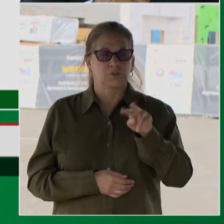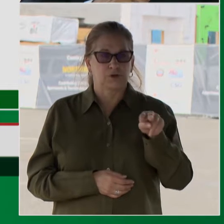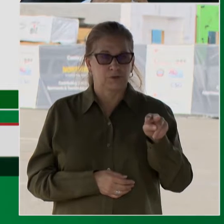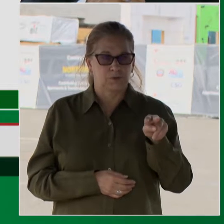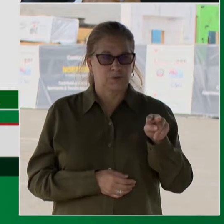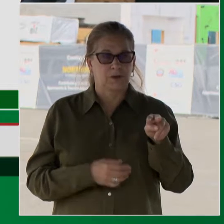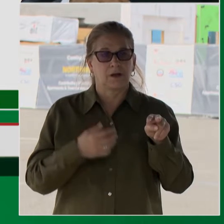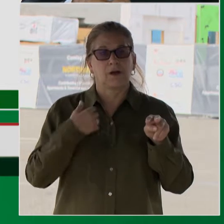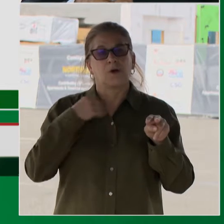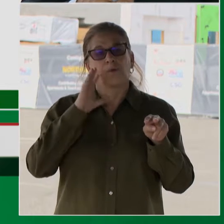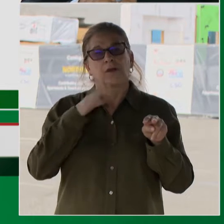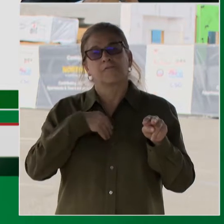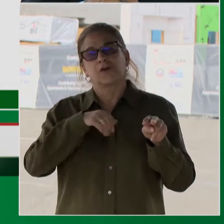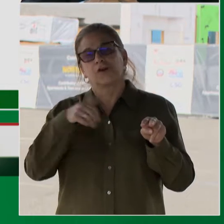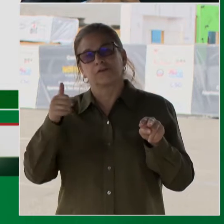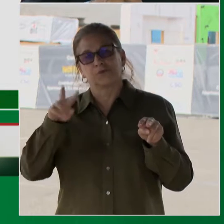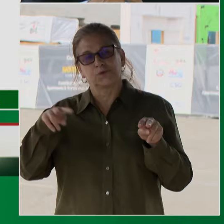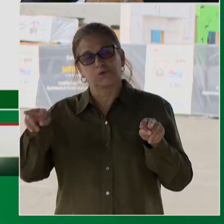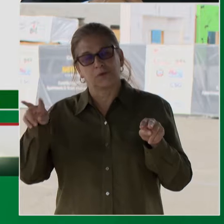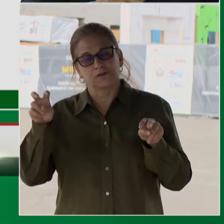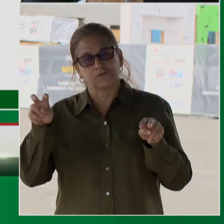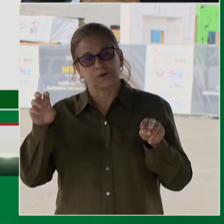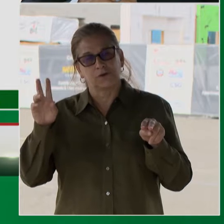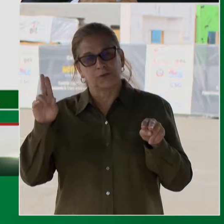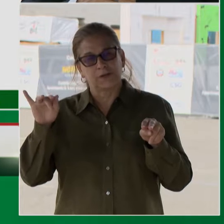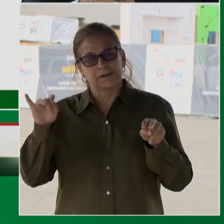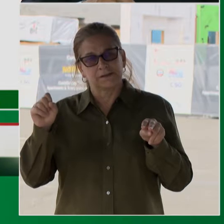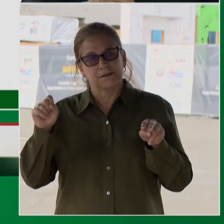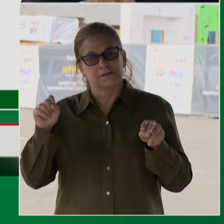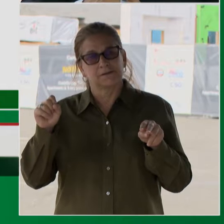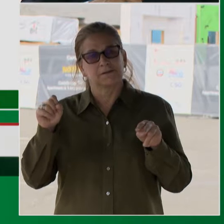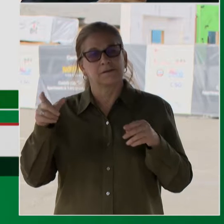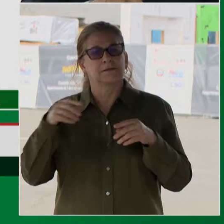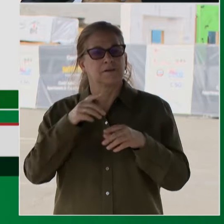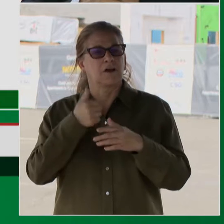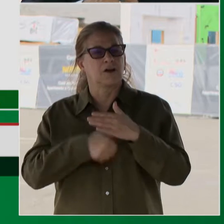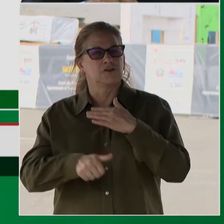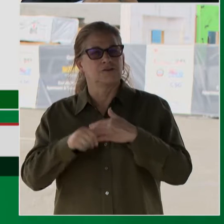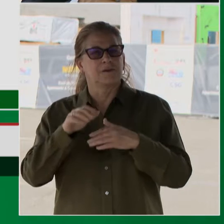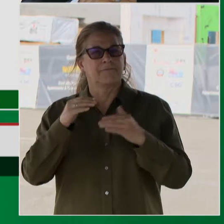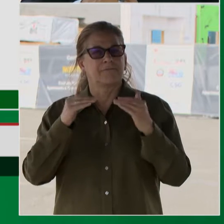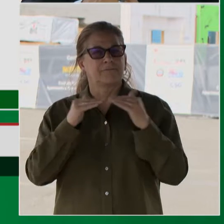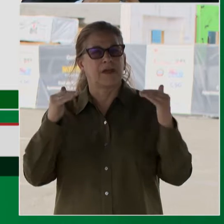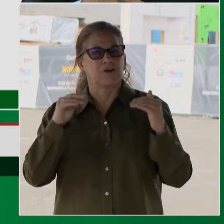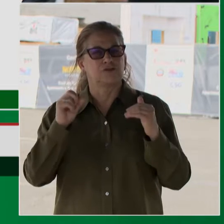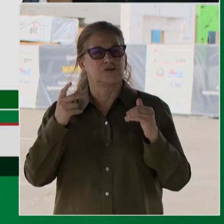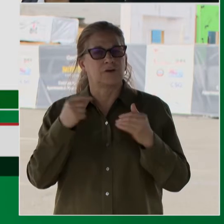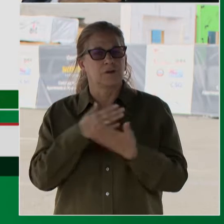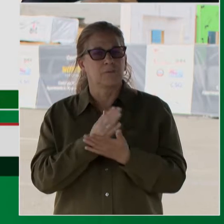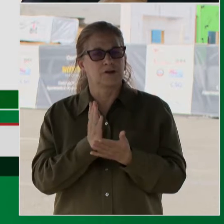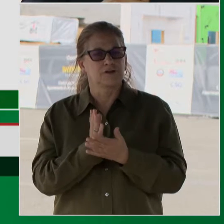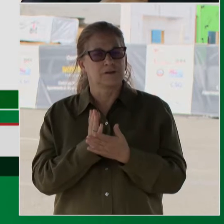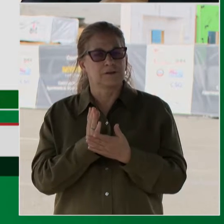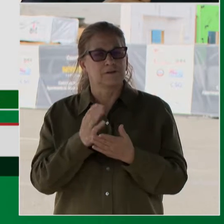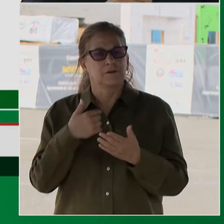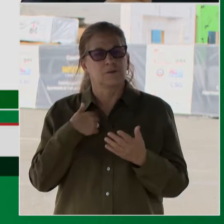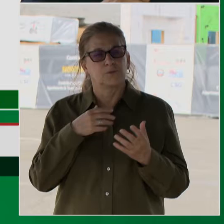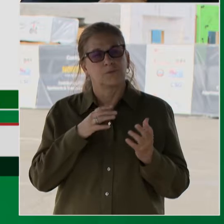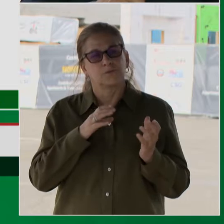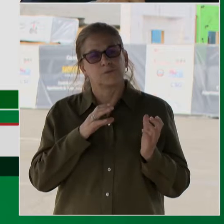units. The mayor's Fair Shot budget will support returning residents to the site of the first new communities project. This is the first new